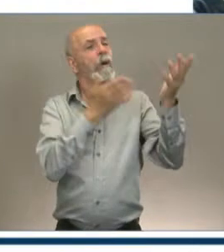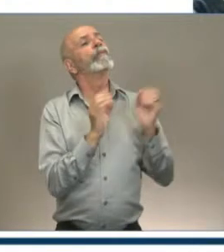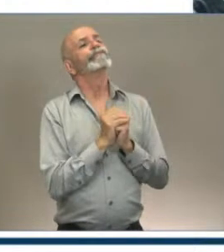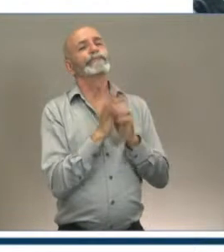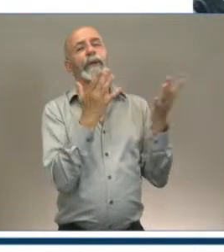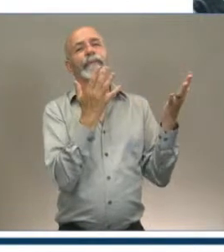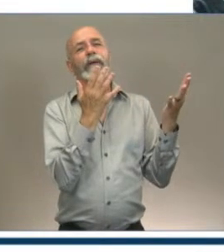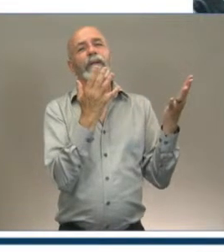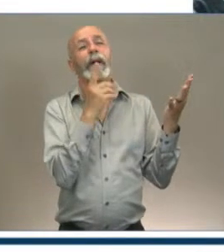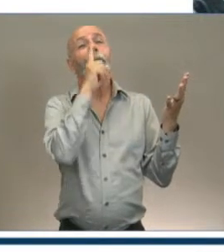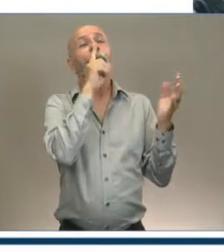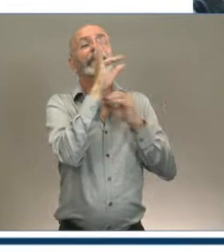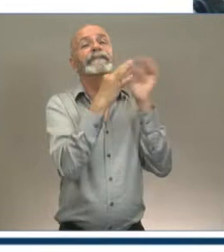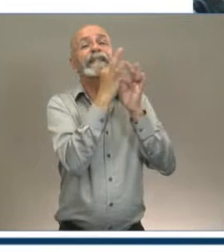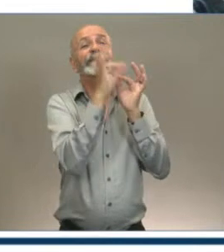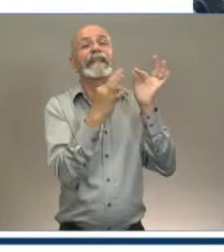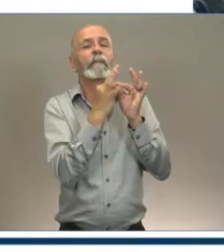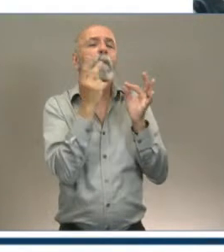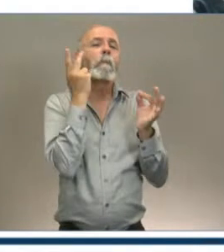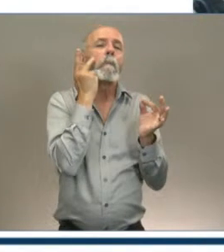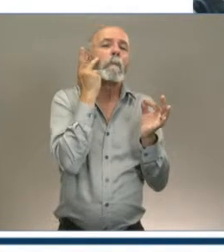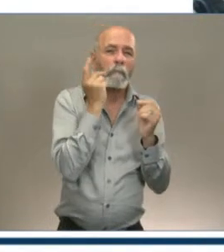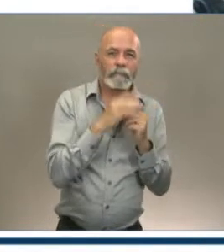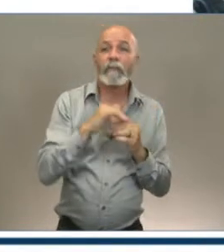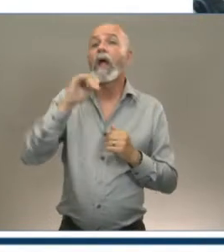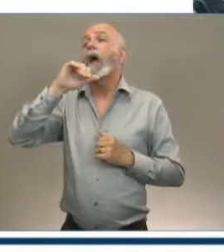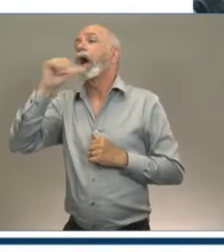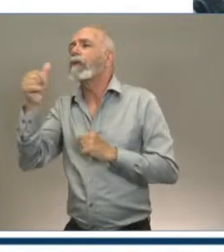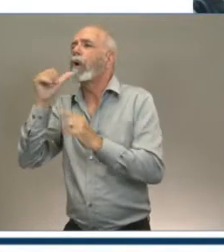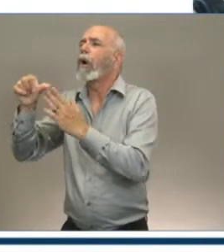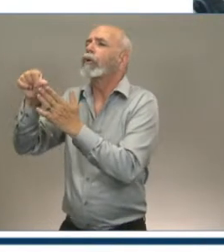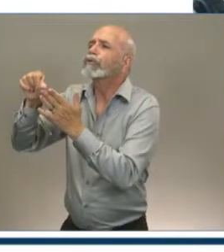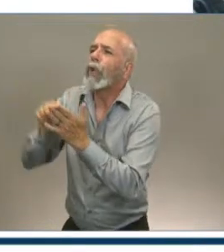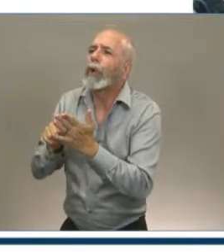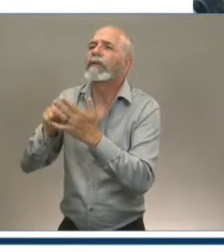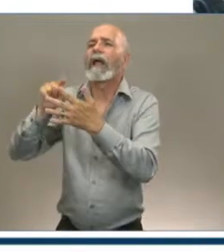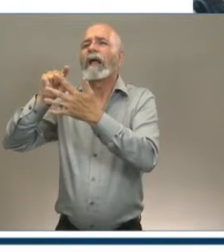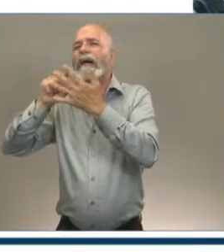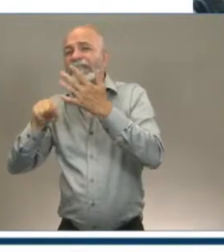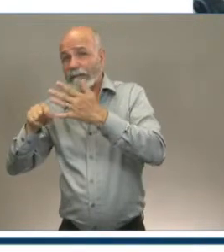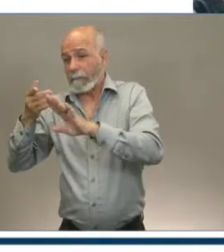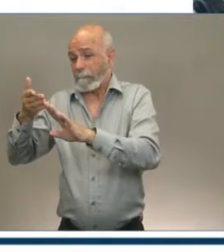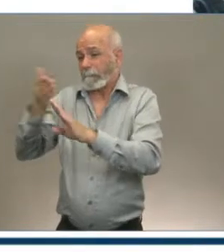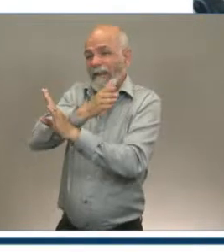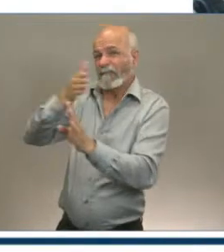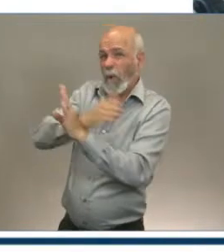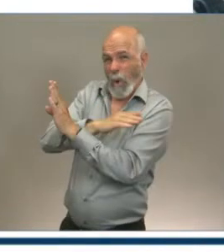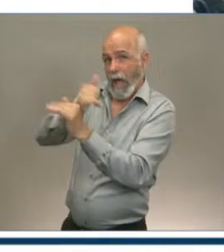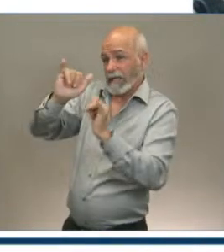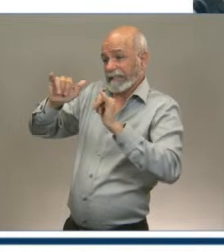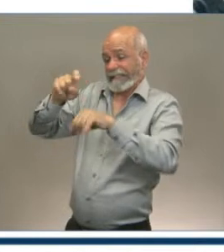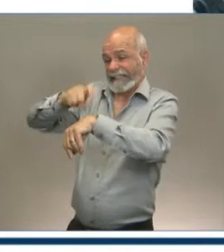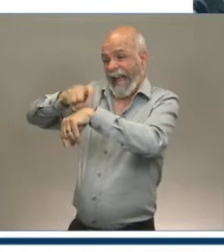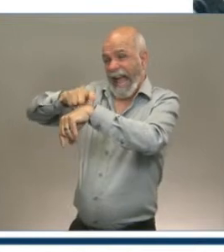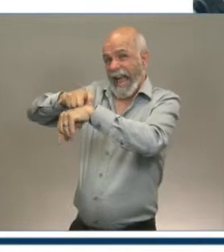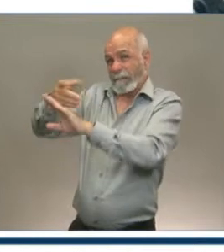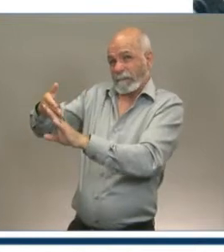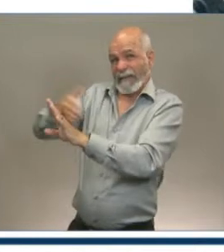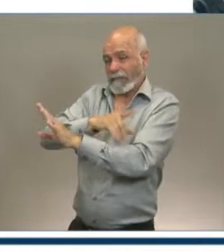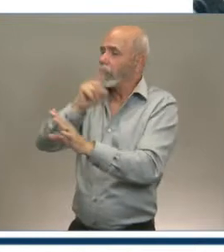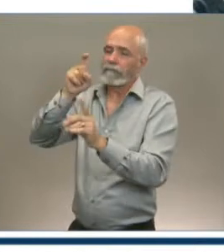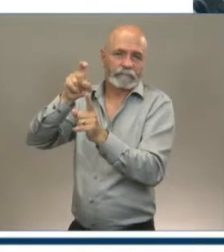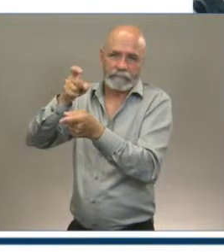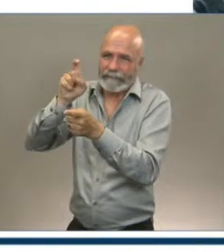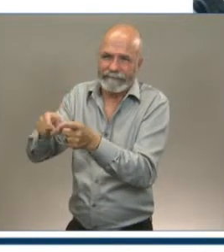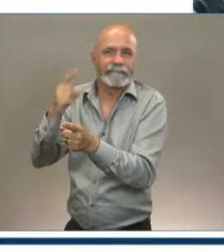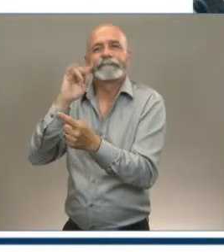in for procedures and surgical procedures have to be tested in advance of their surgeries. During our earlier waves, we were doing this within 72 hours of a